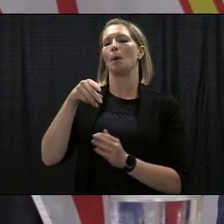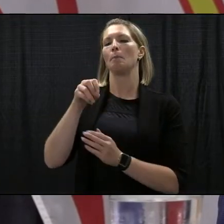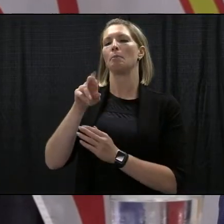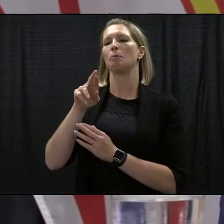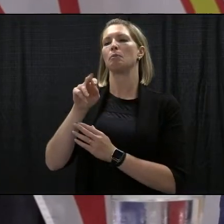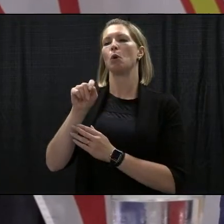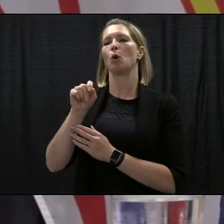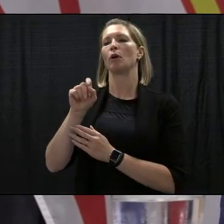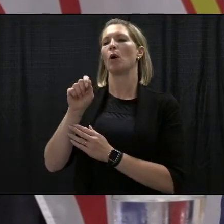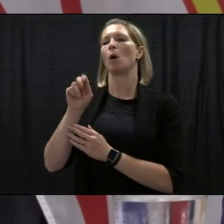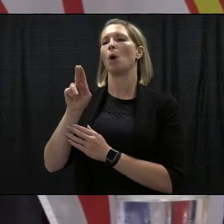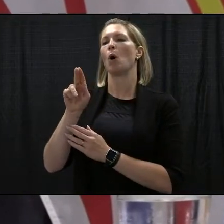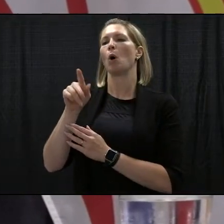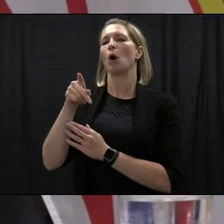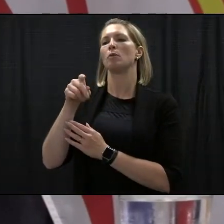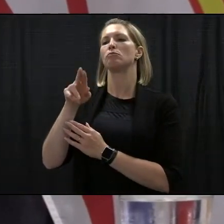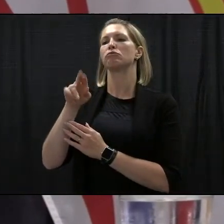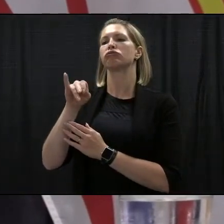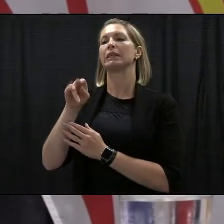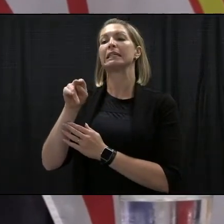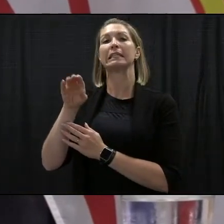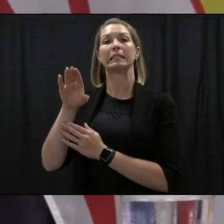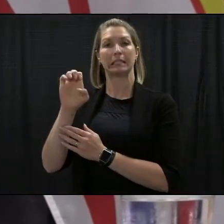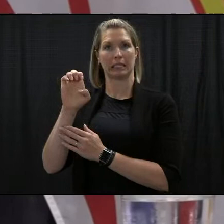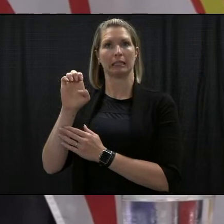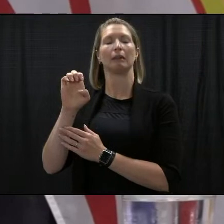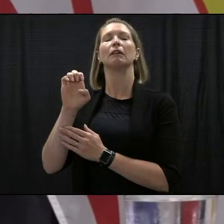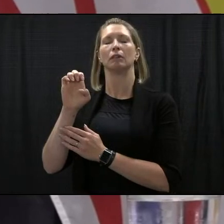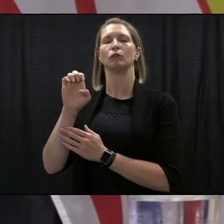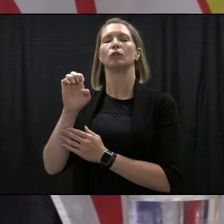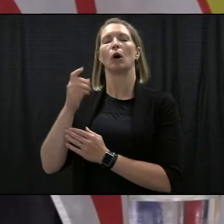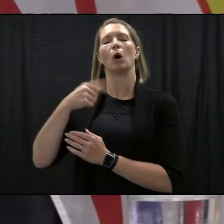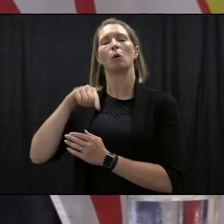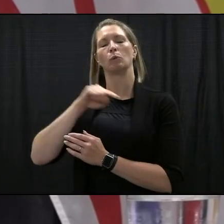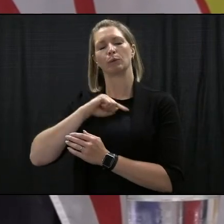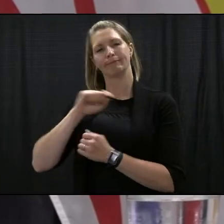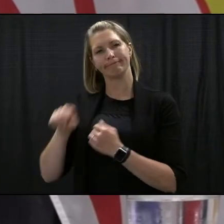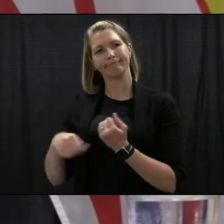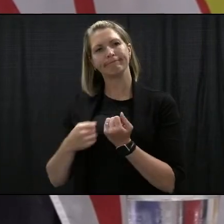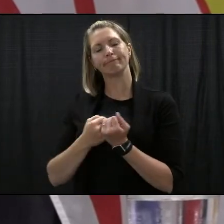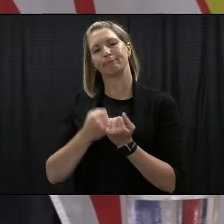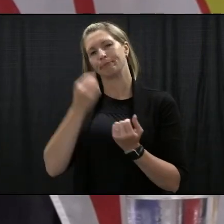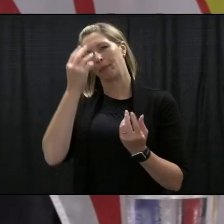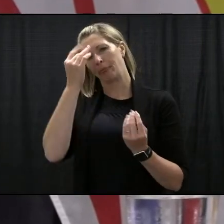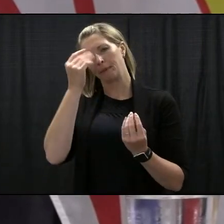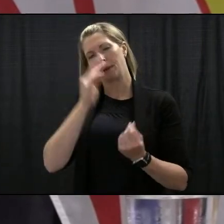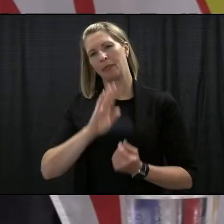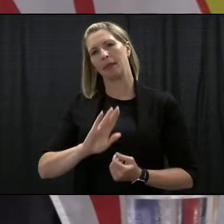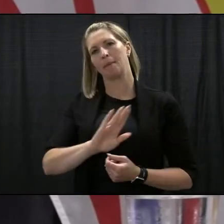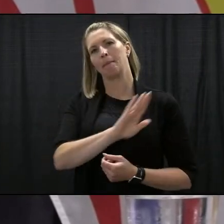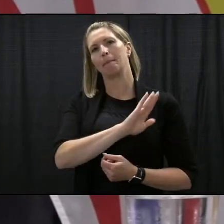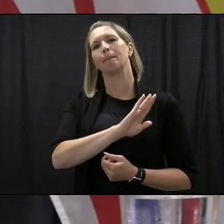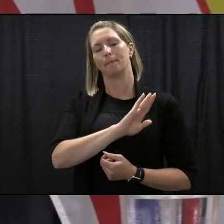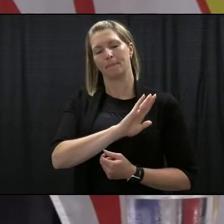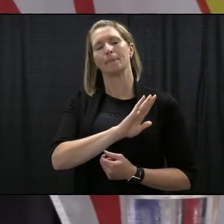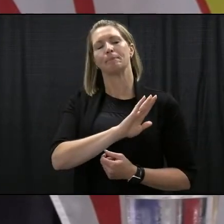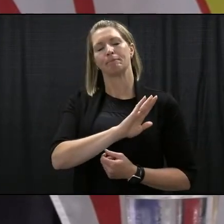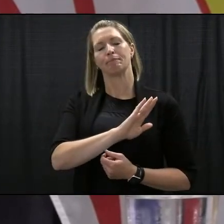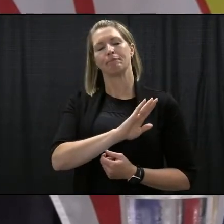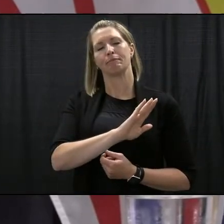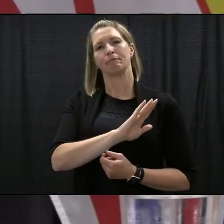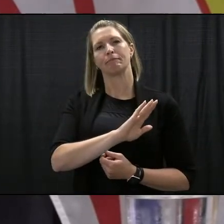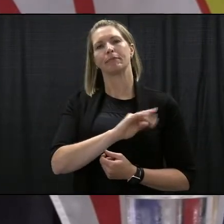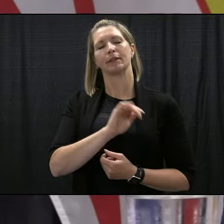deepest condolences to our friends and colleagues who continue to work in Port-au-Prince and amongst the